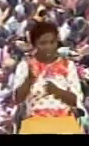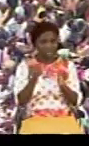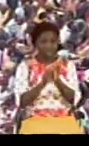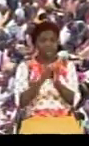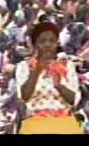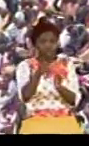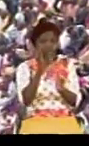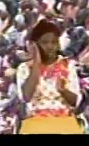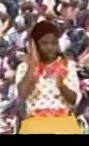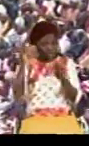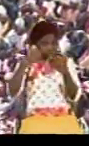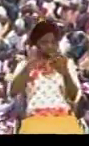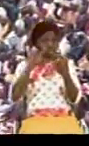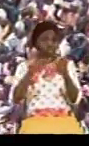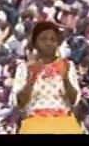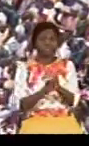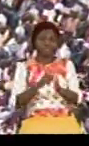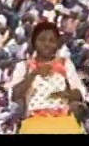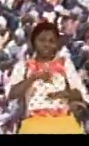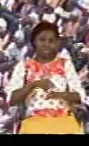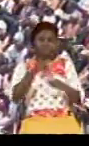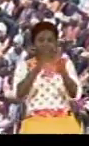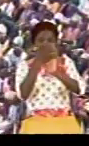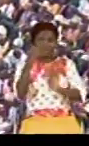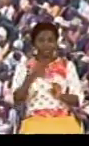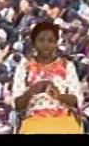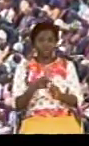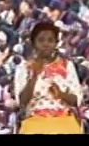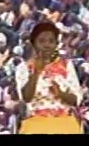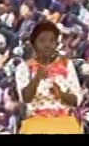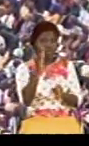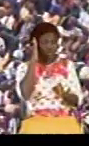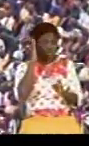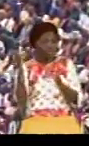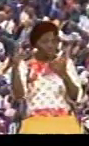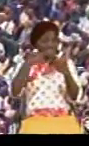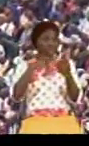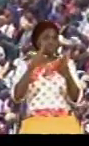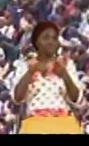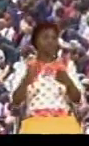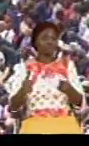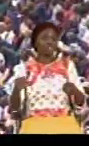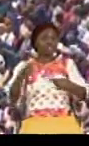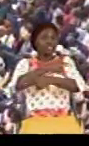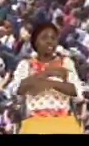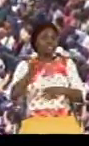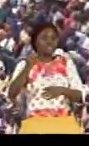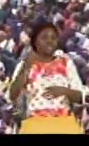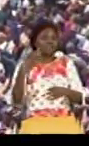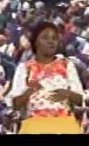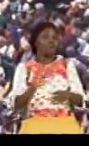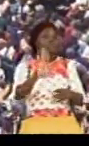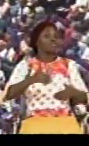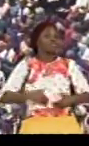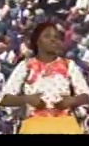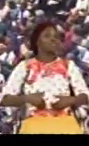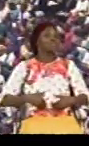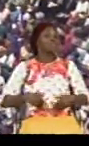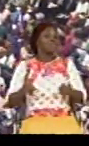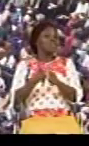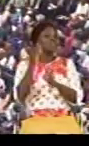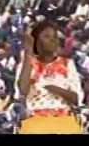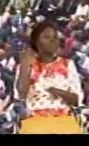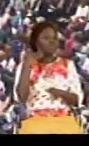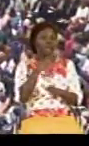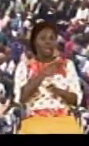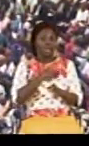the days of your youth. And then look at verse 26. He shall pray unto God, and